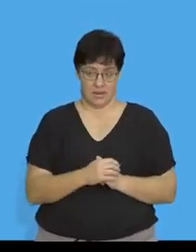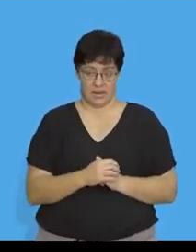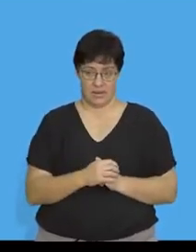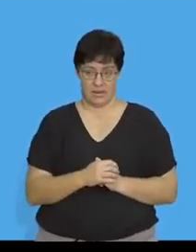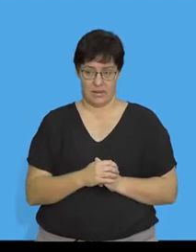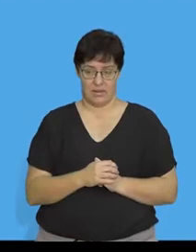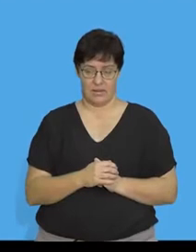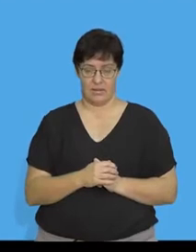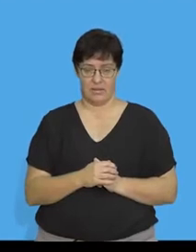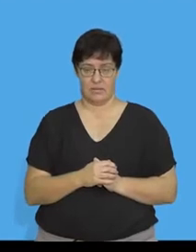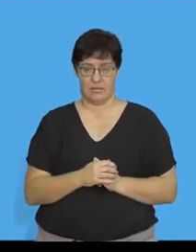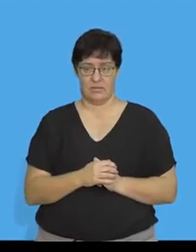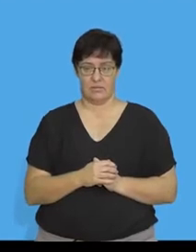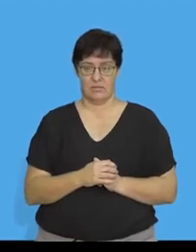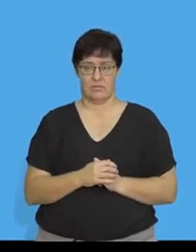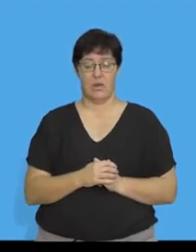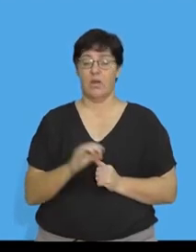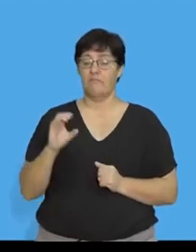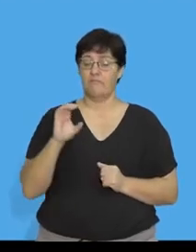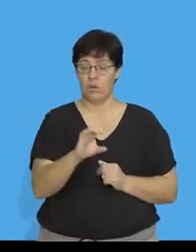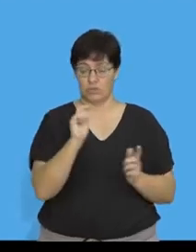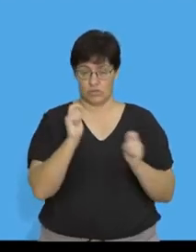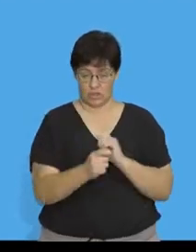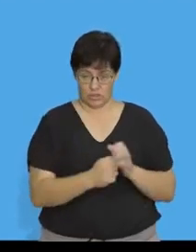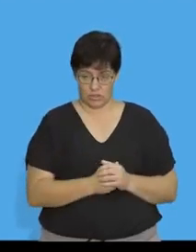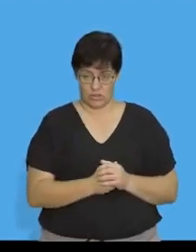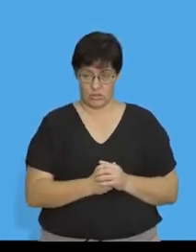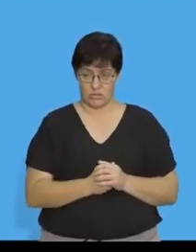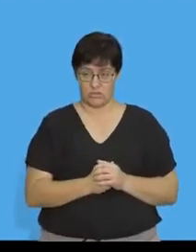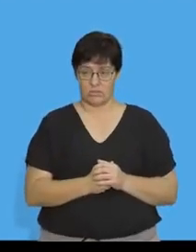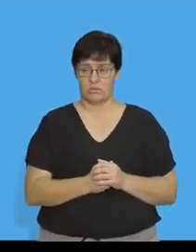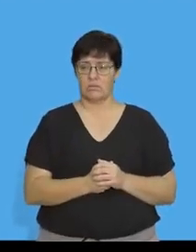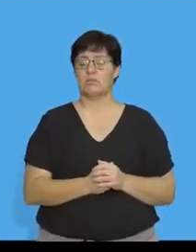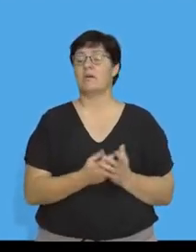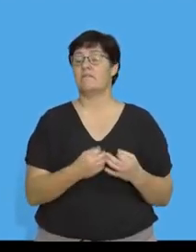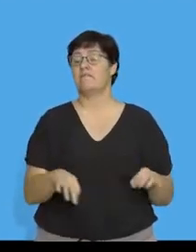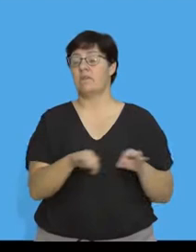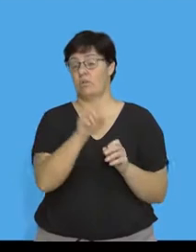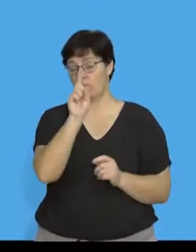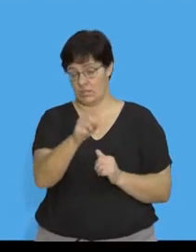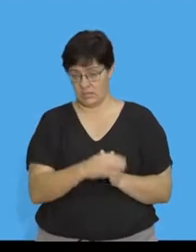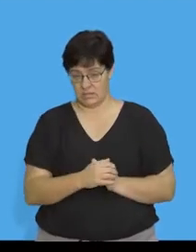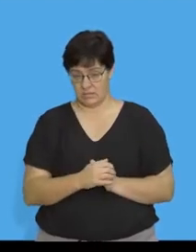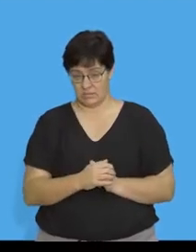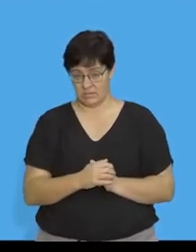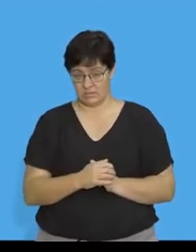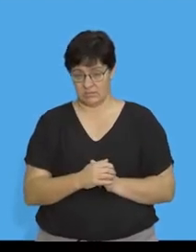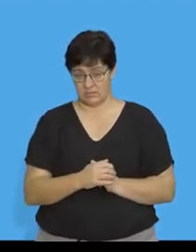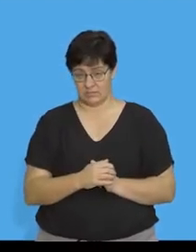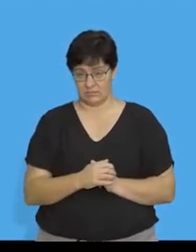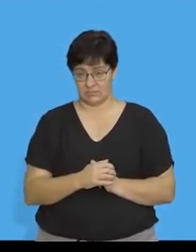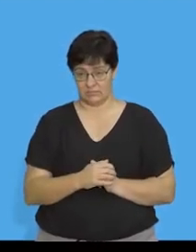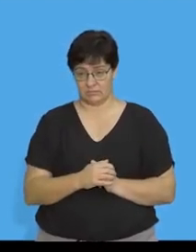happened? The 150 was in line with the 800, was my starting point. And look over here,